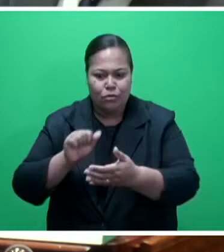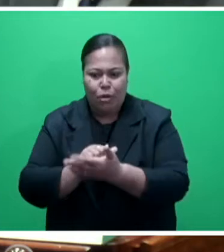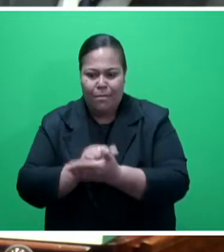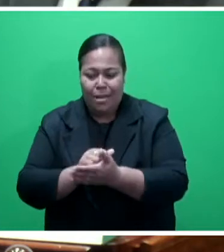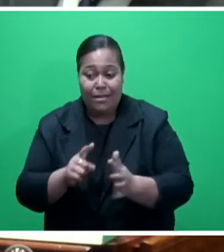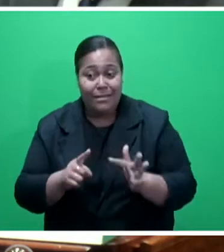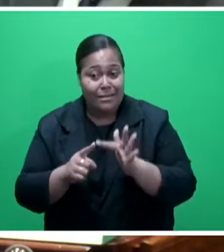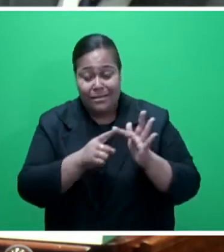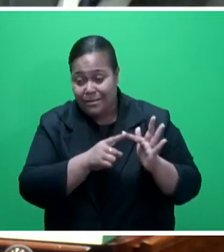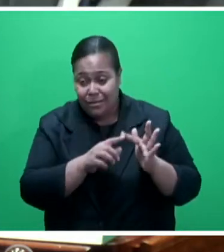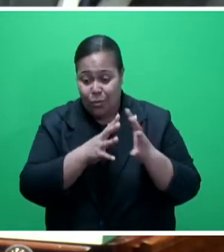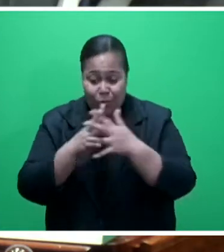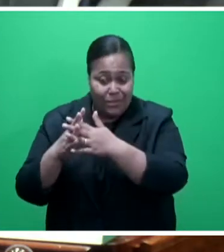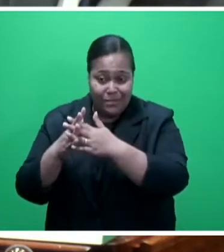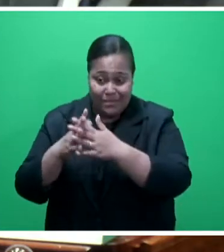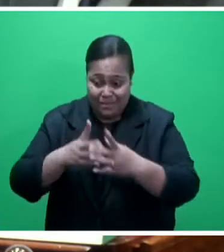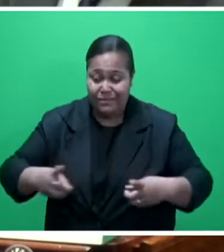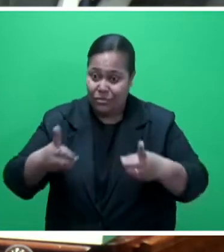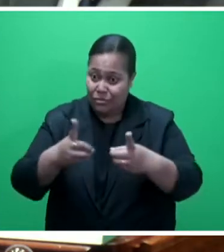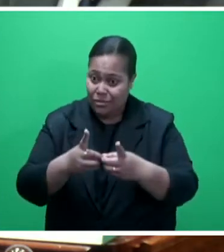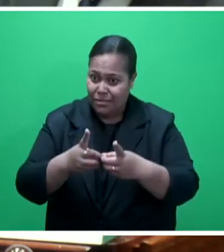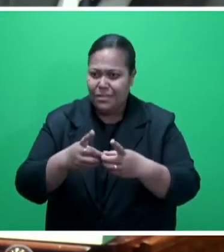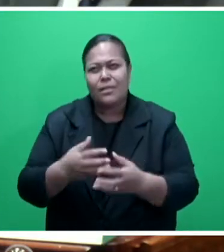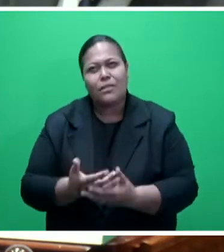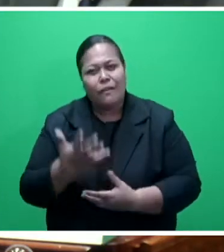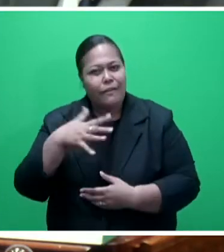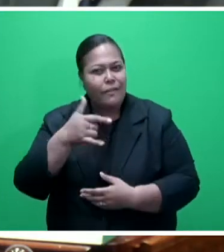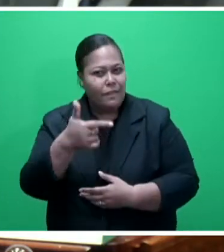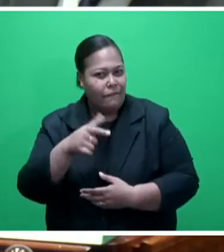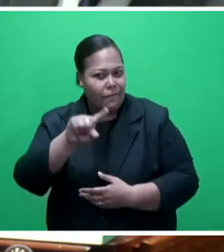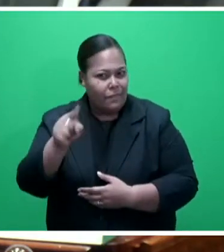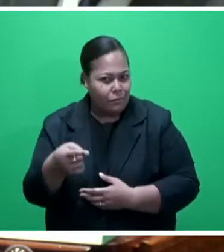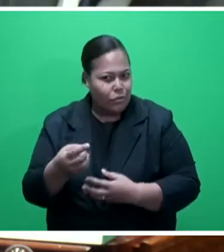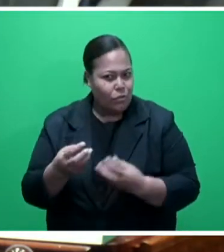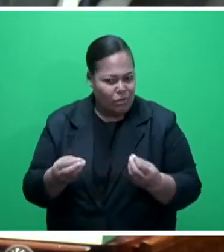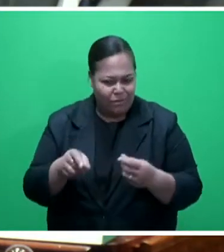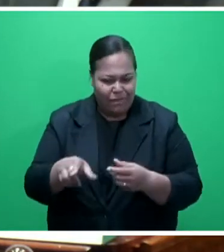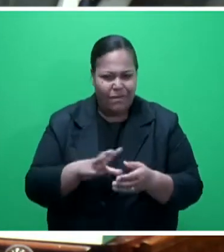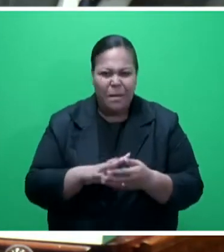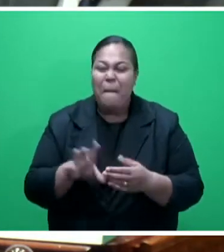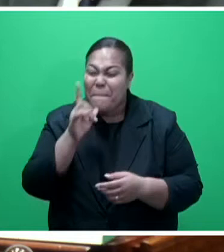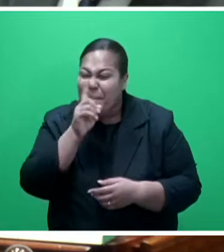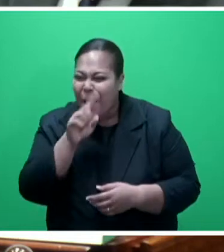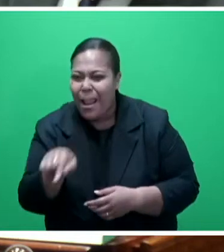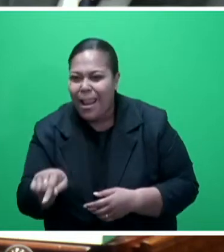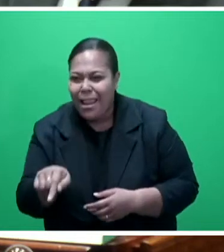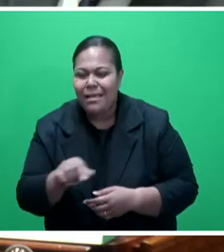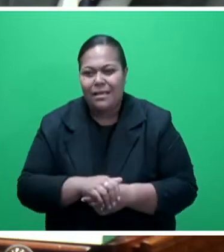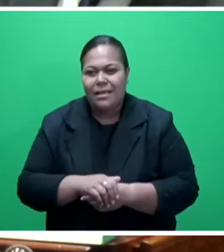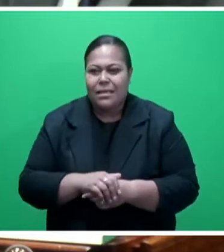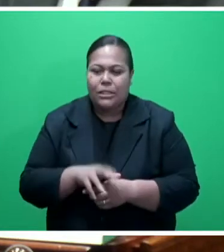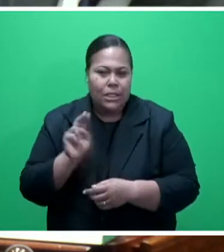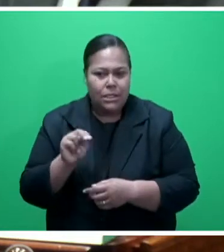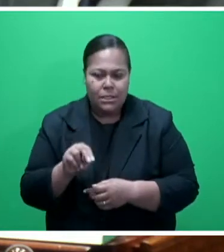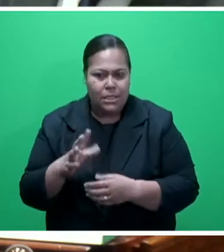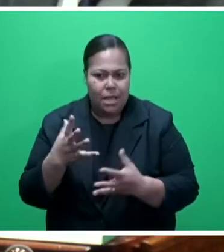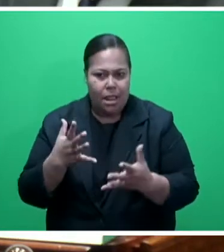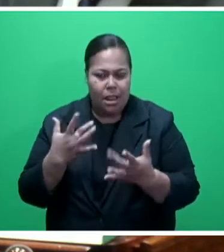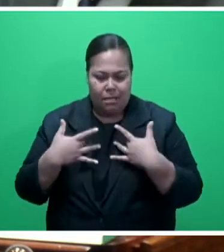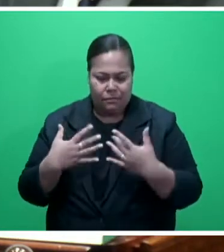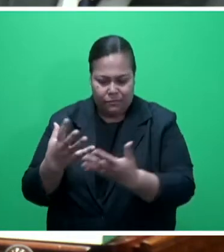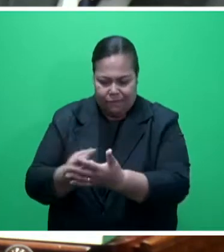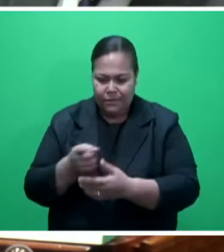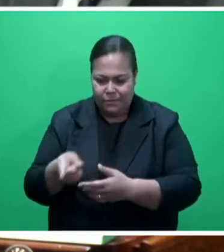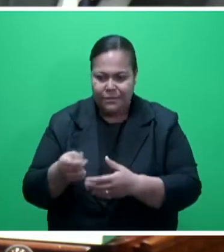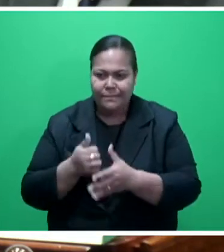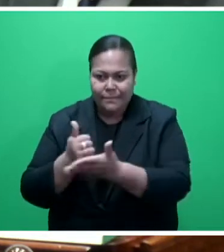divisions and approximately 57,000 plus people requiring immediate life-saving assistance. This